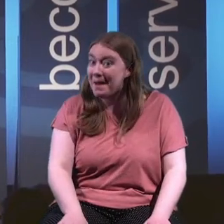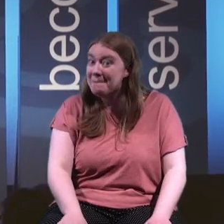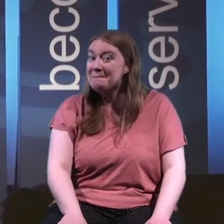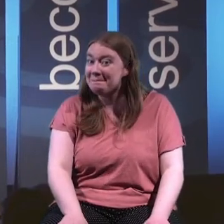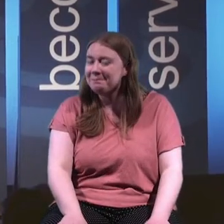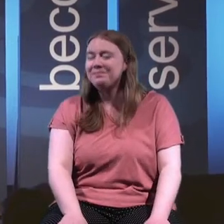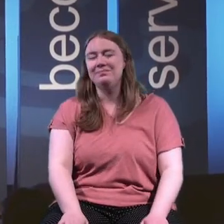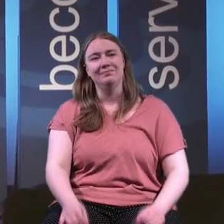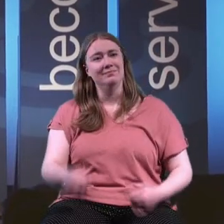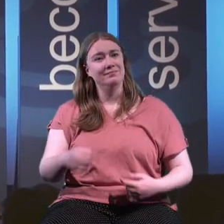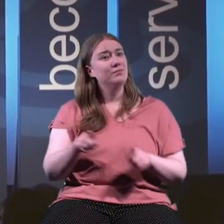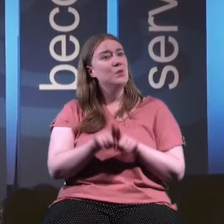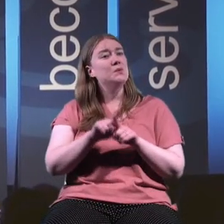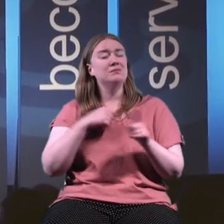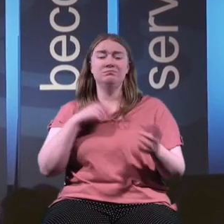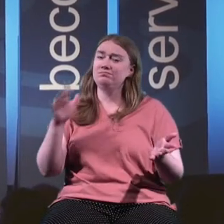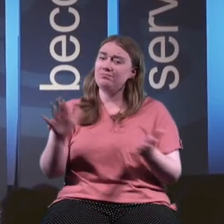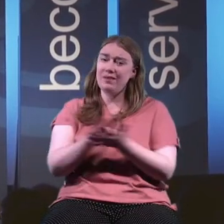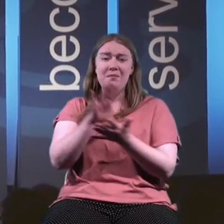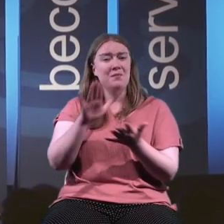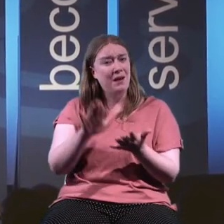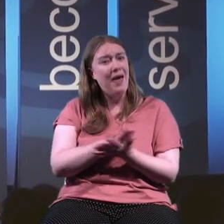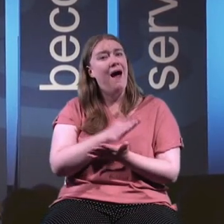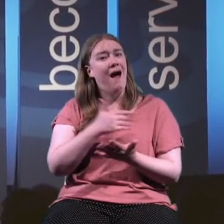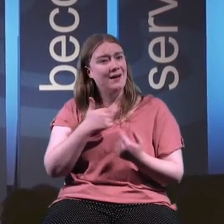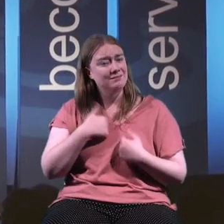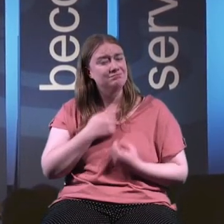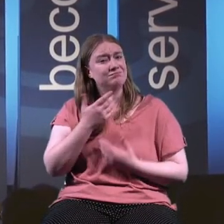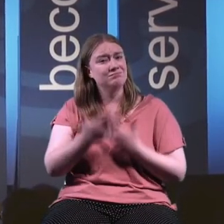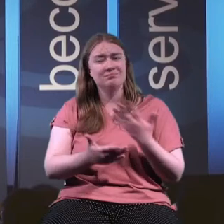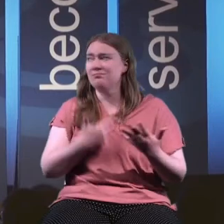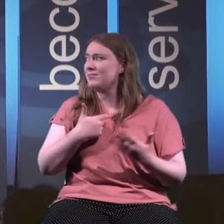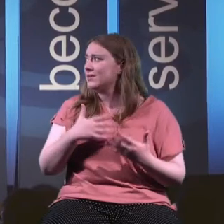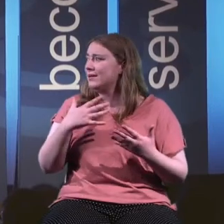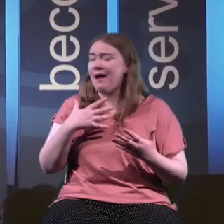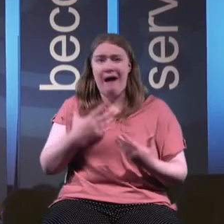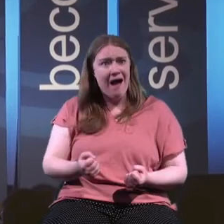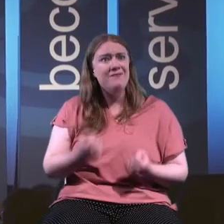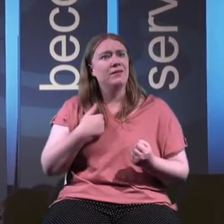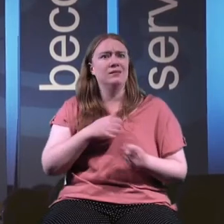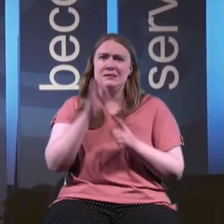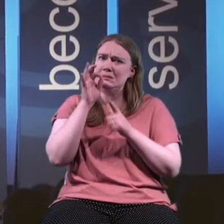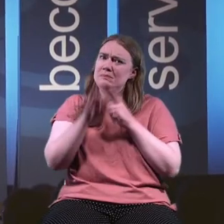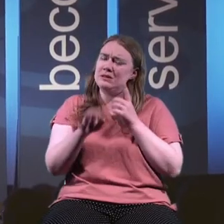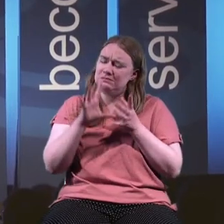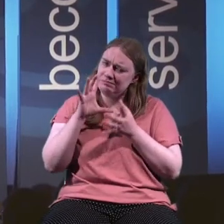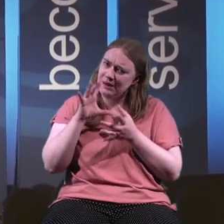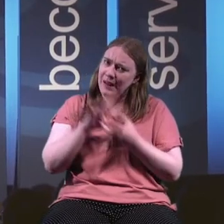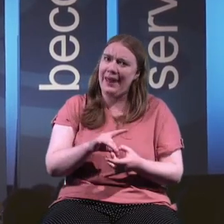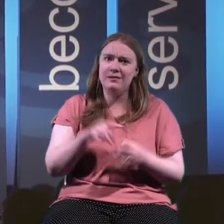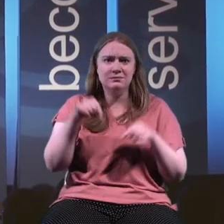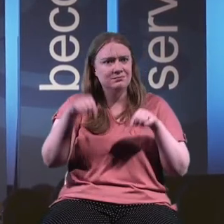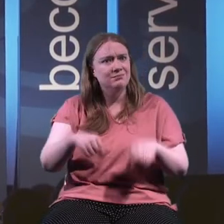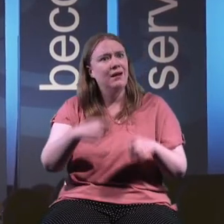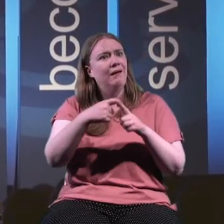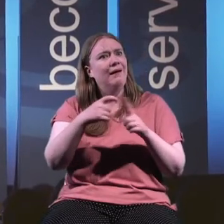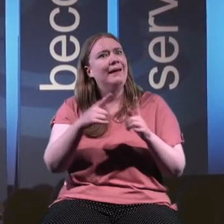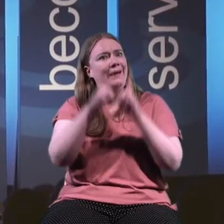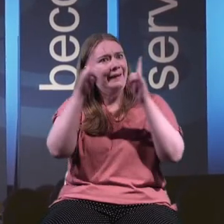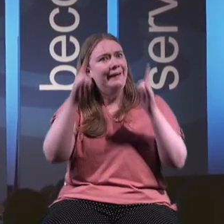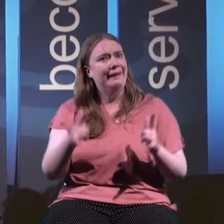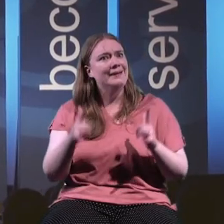Very glad also to be able to claim a very special connection with the Keswick